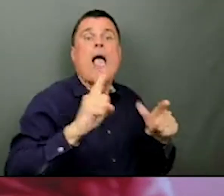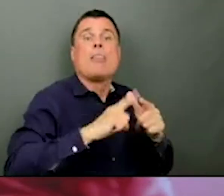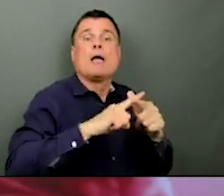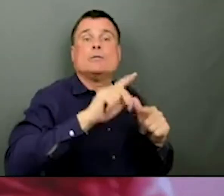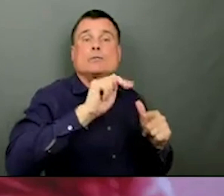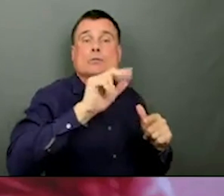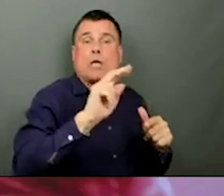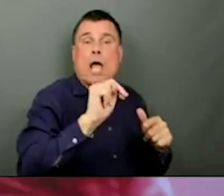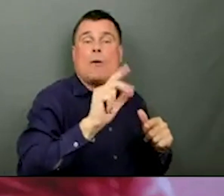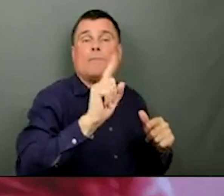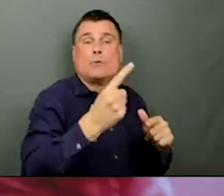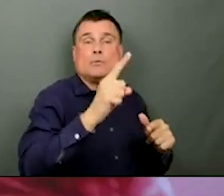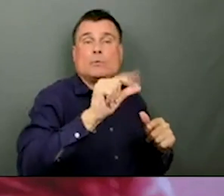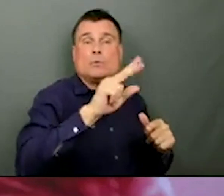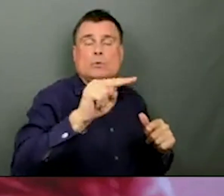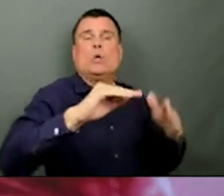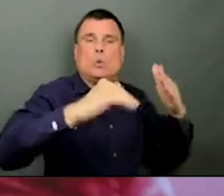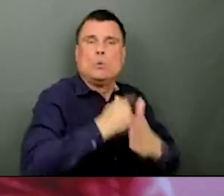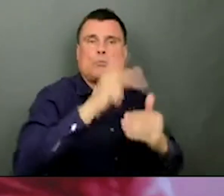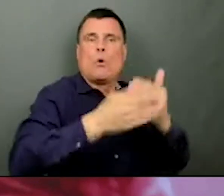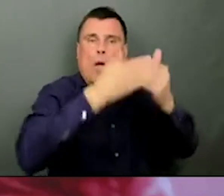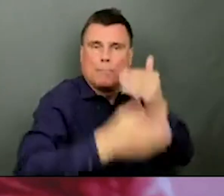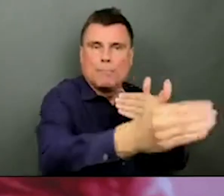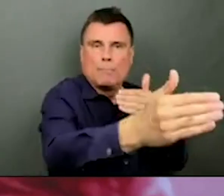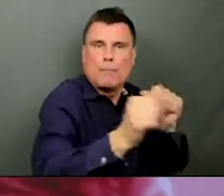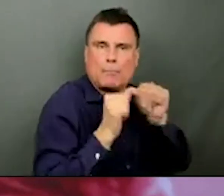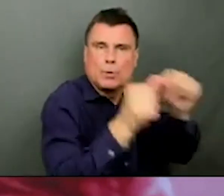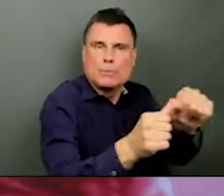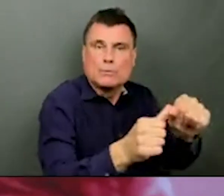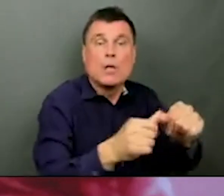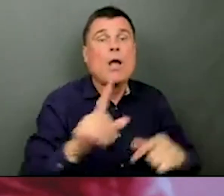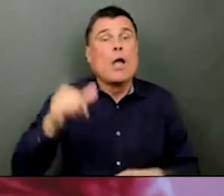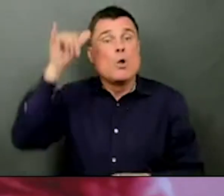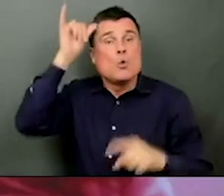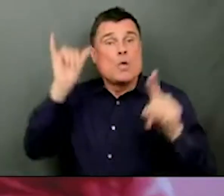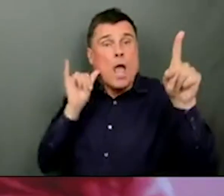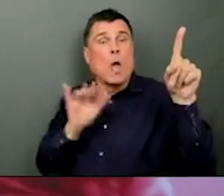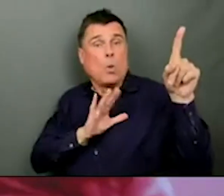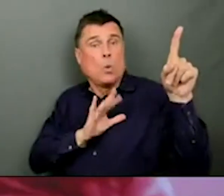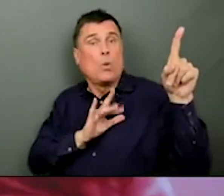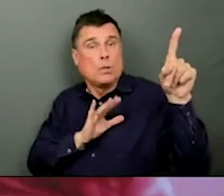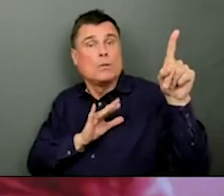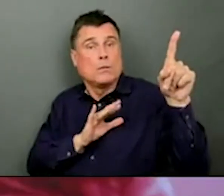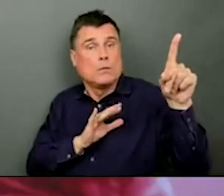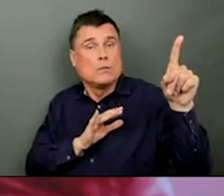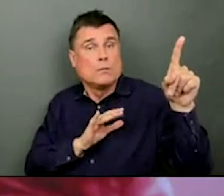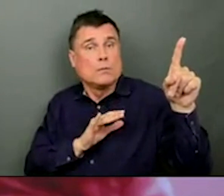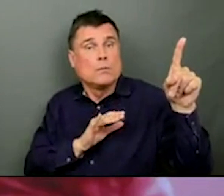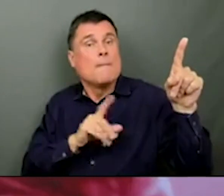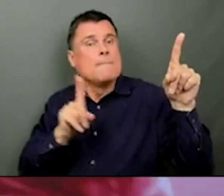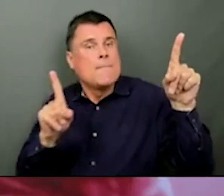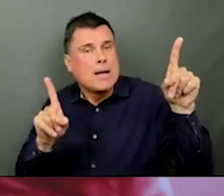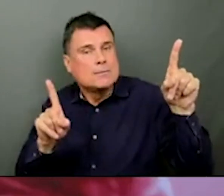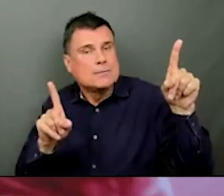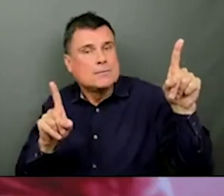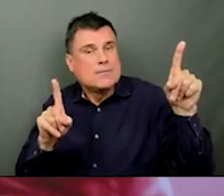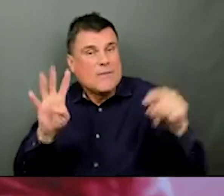support of the Yukon when I was making my arguments, but let's be candid, 40,000 people in the Yukon